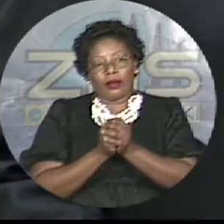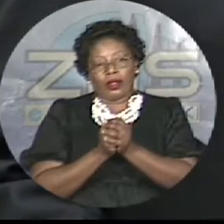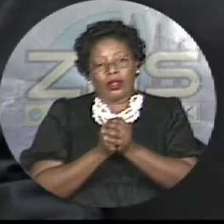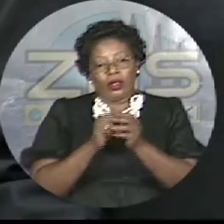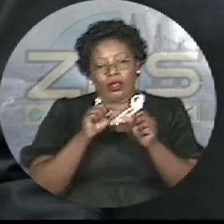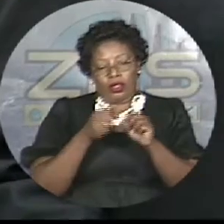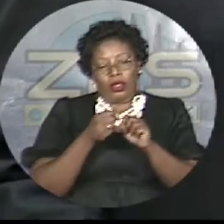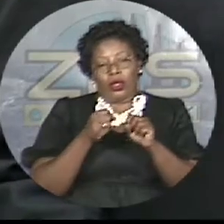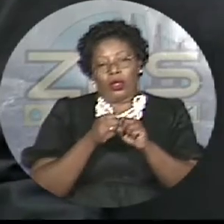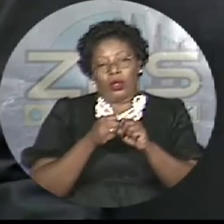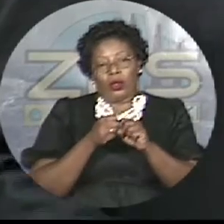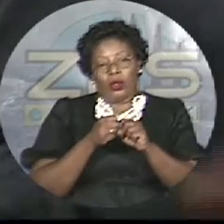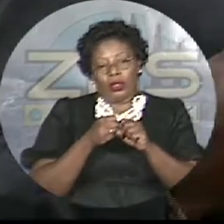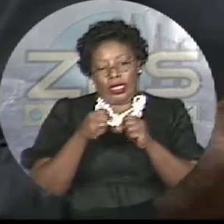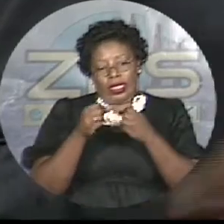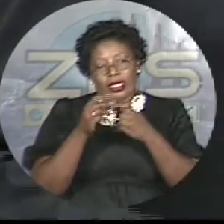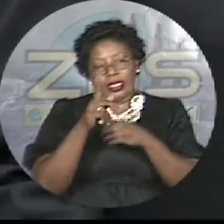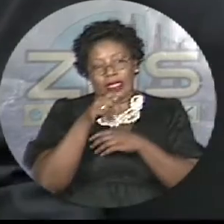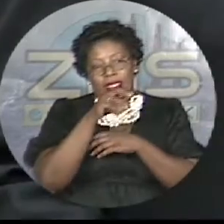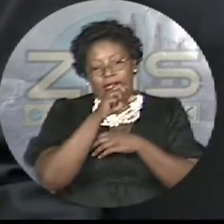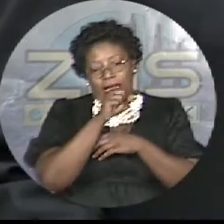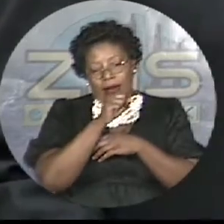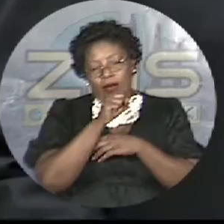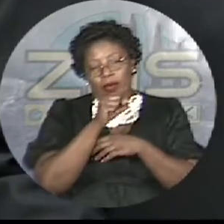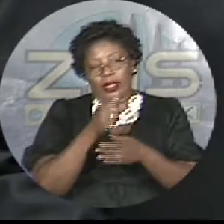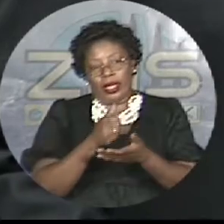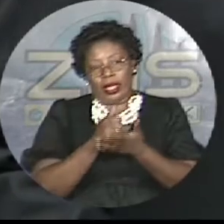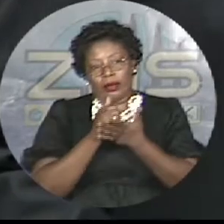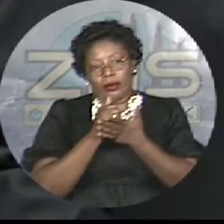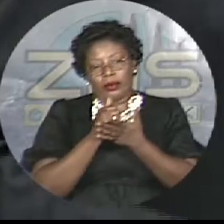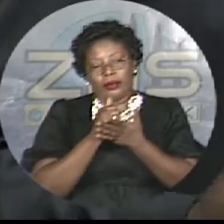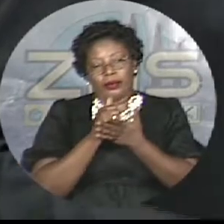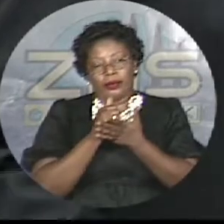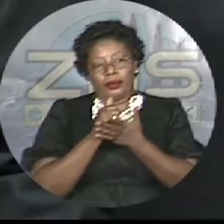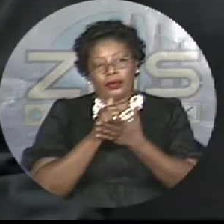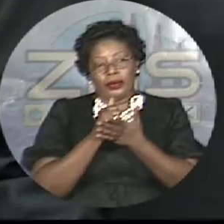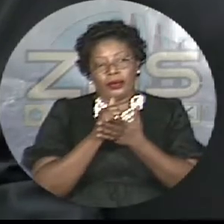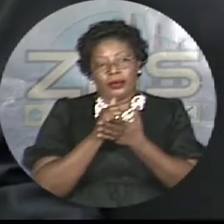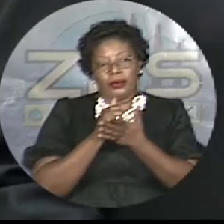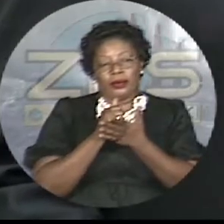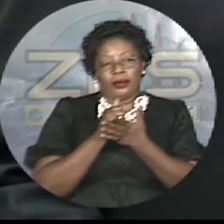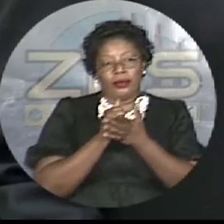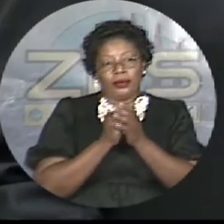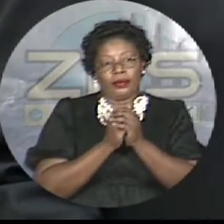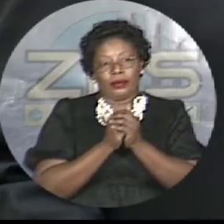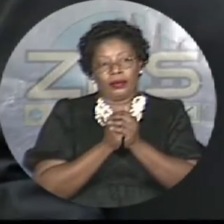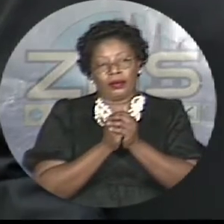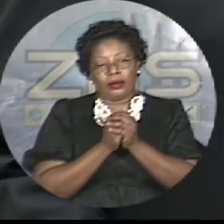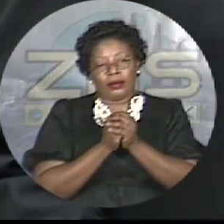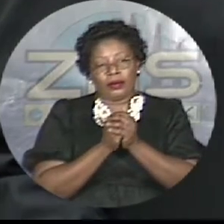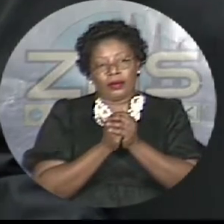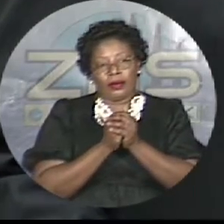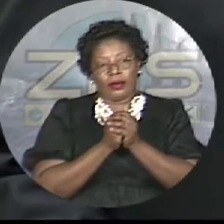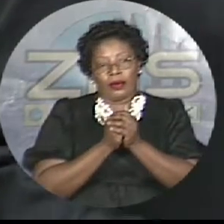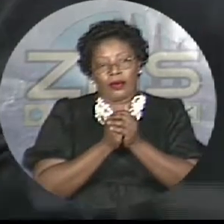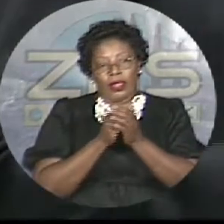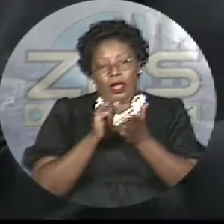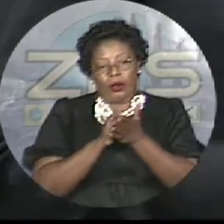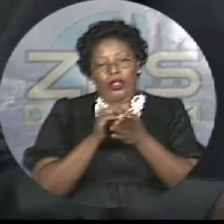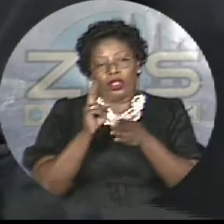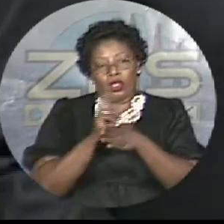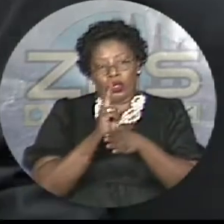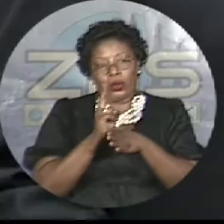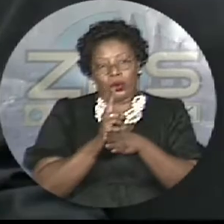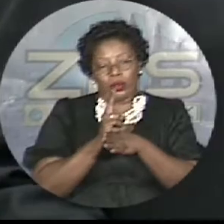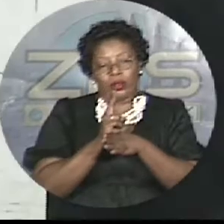go a long way in securing and rebuilding some of the roofs. And of course, the tarpaulin is something that we use as